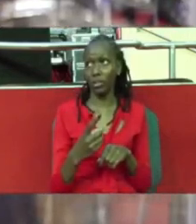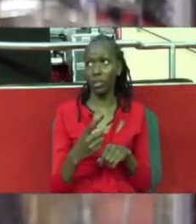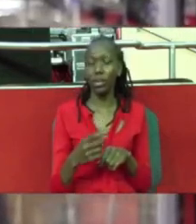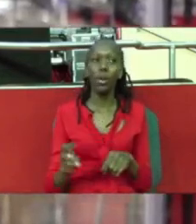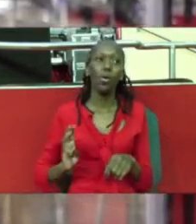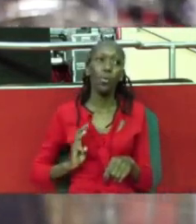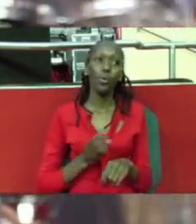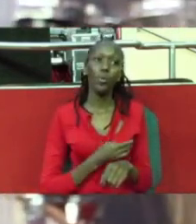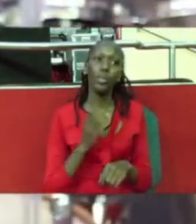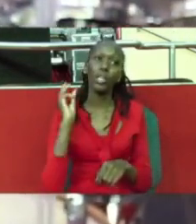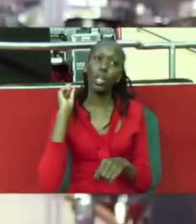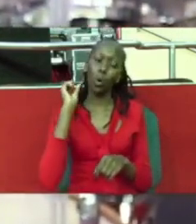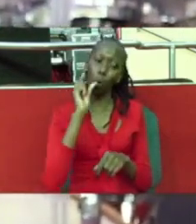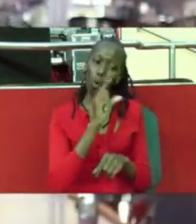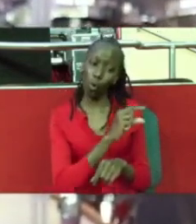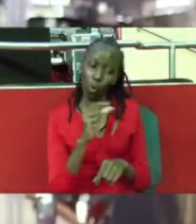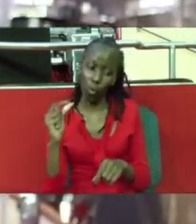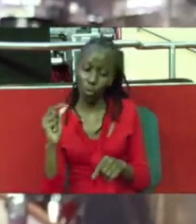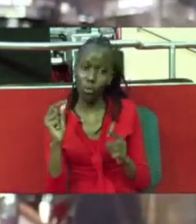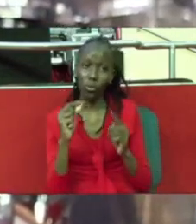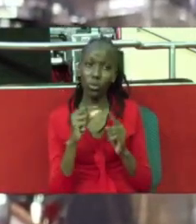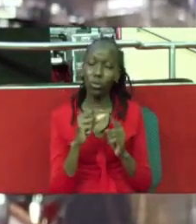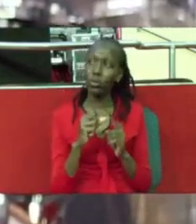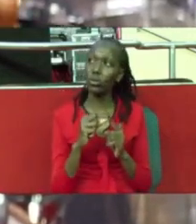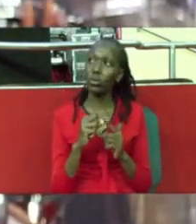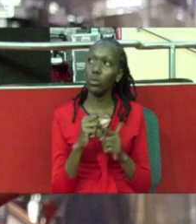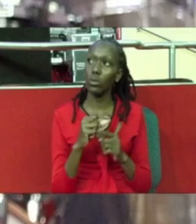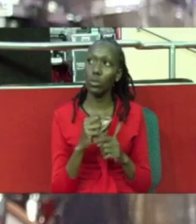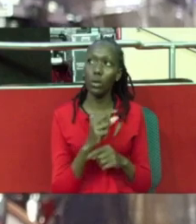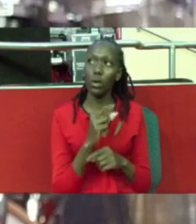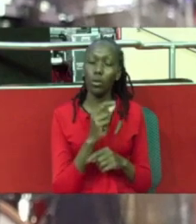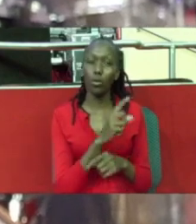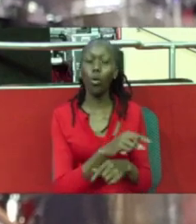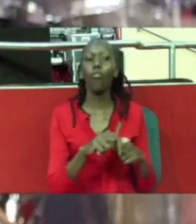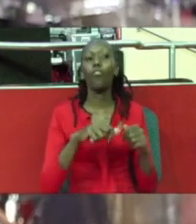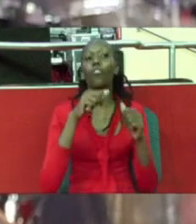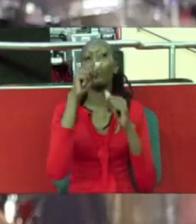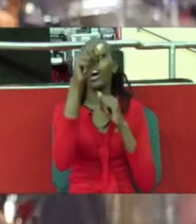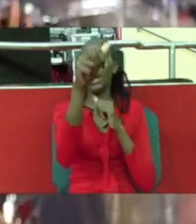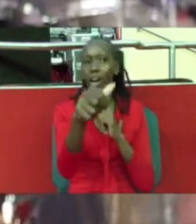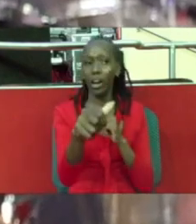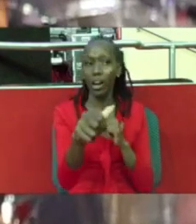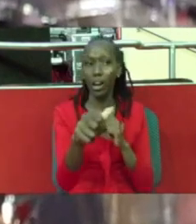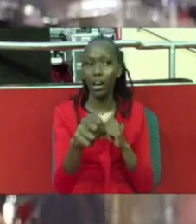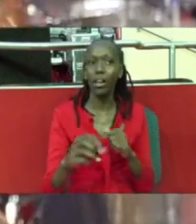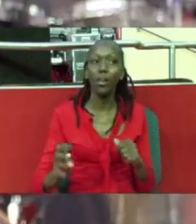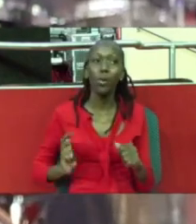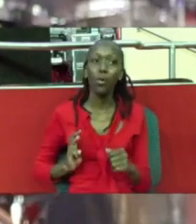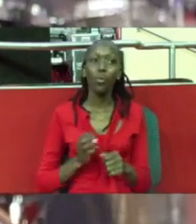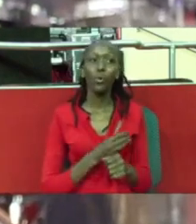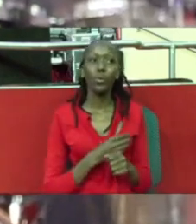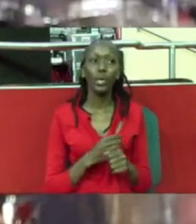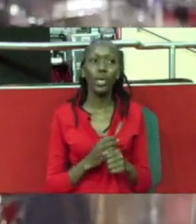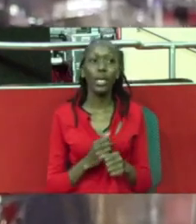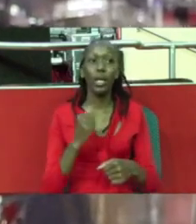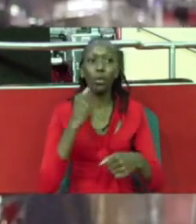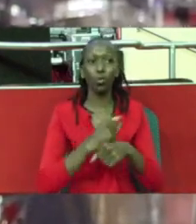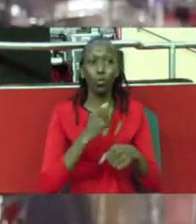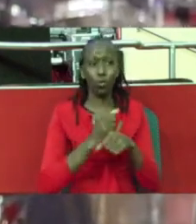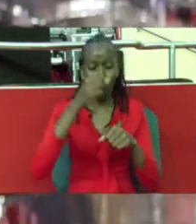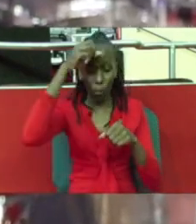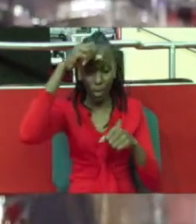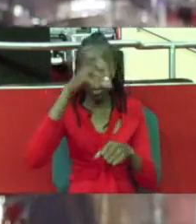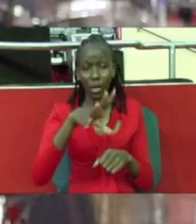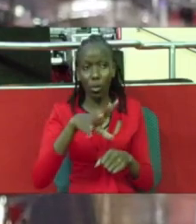revivals, tutaenda kupata uhuisho, we are going to go far, tutaenda mbali, we are going to perform miracles, tutafanya miujiza, we